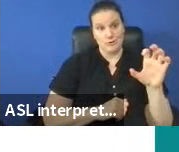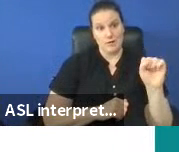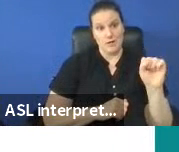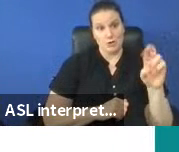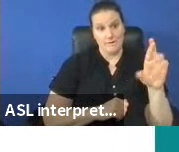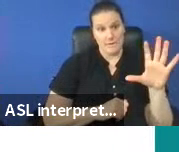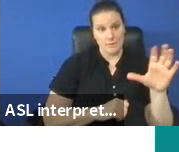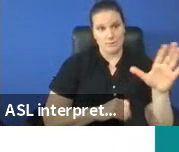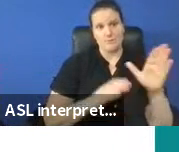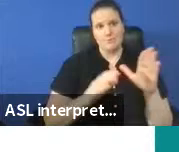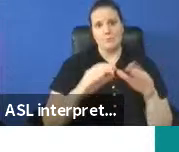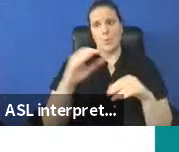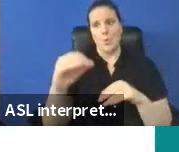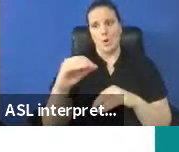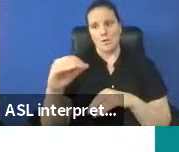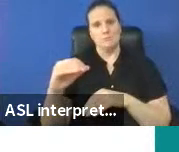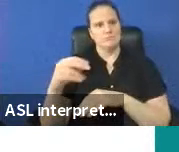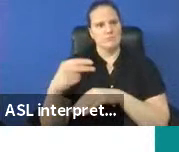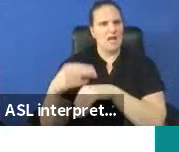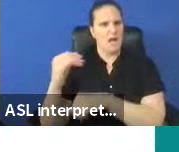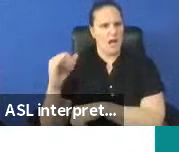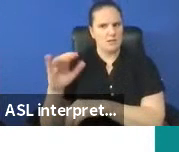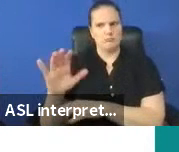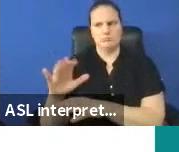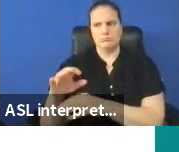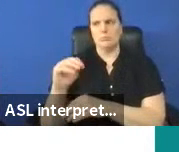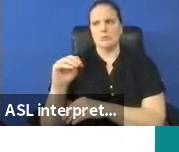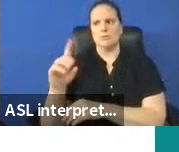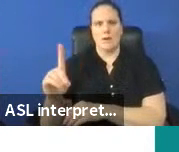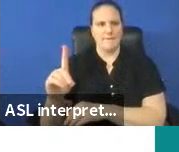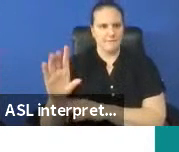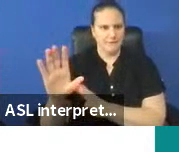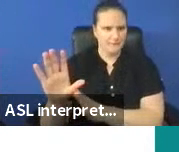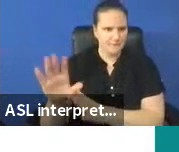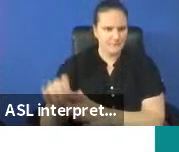The Oregon side of Hayden Island and Marine Drive.